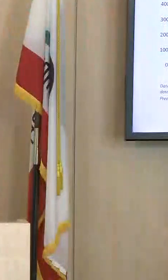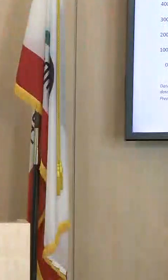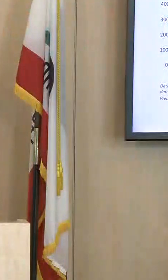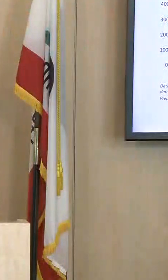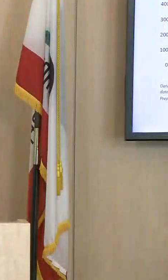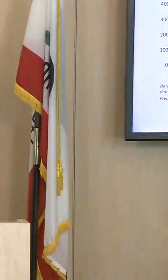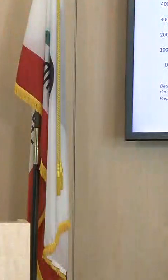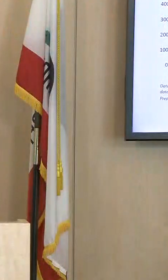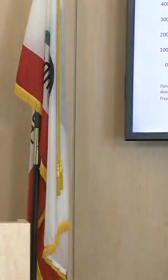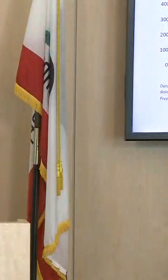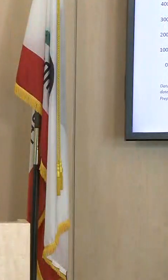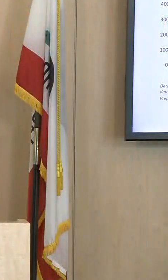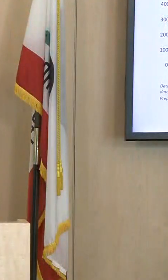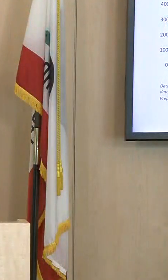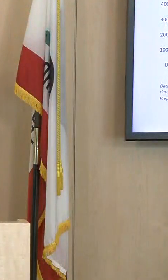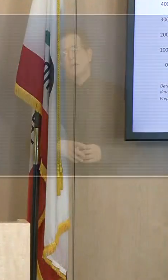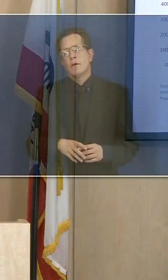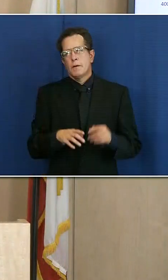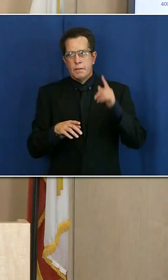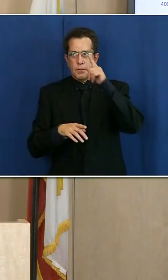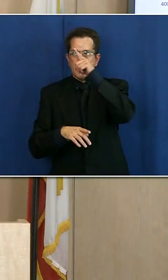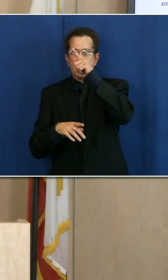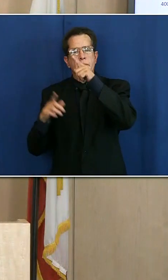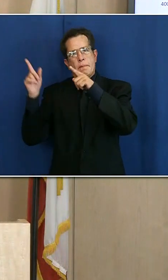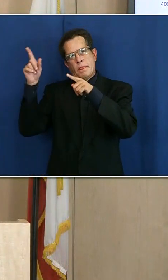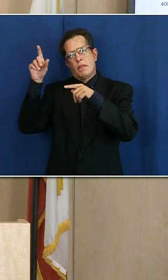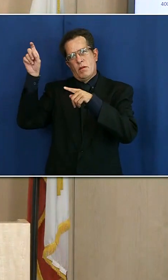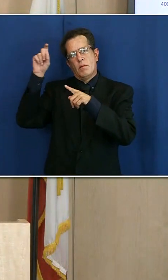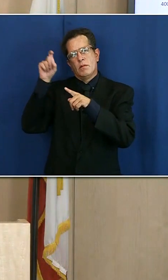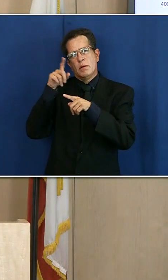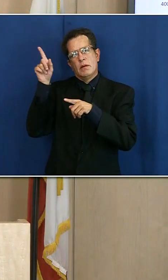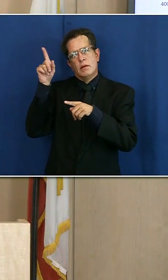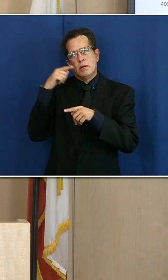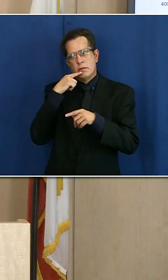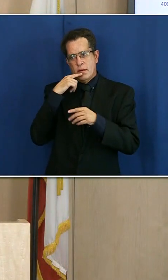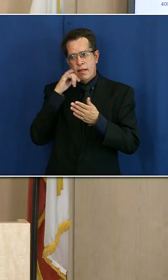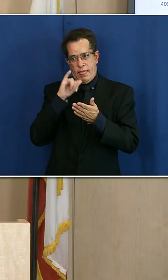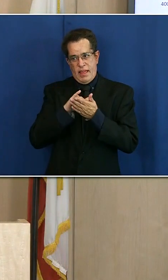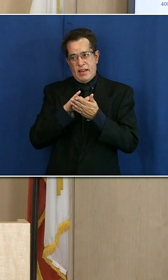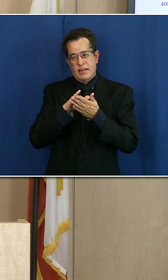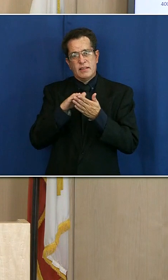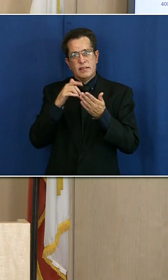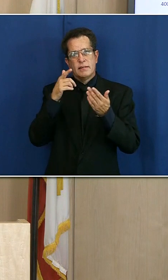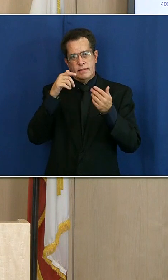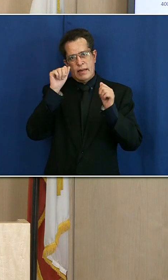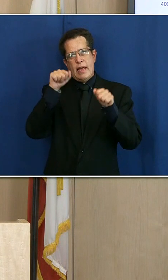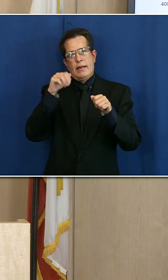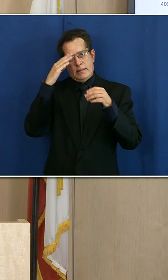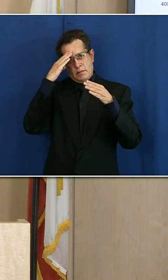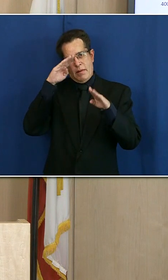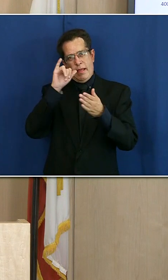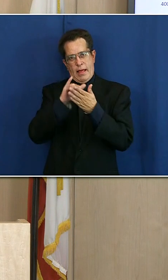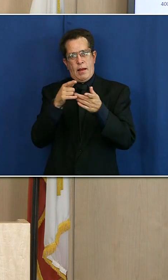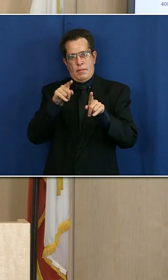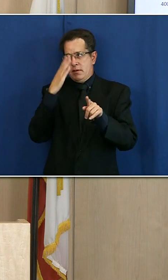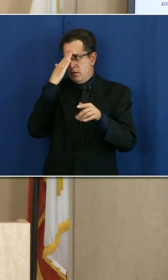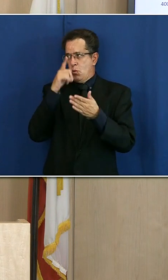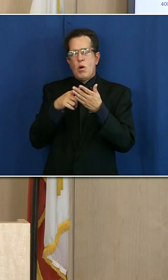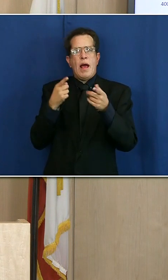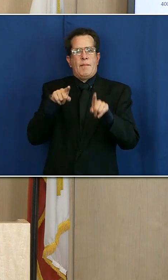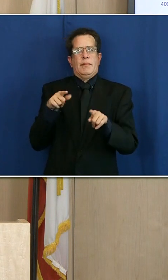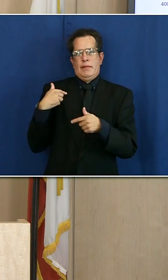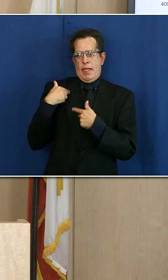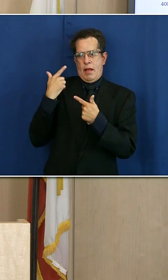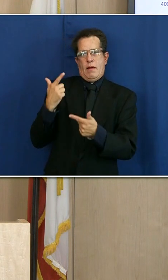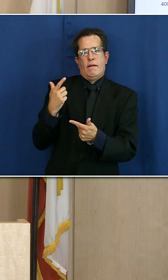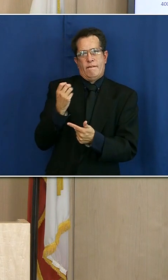And you mentioned, in a way that's to be expected because of changes we've made in the last few weeks,